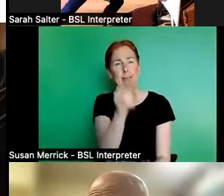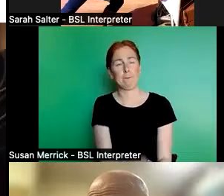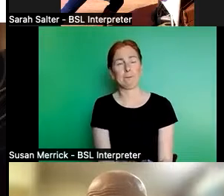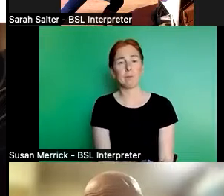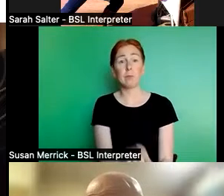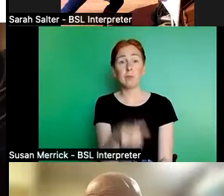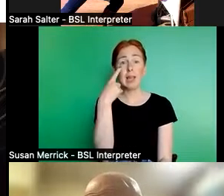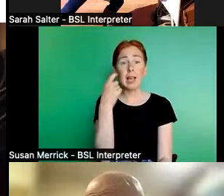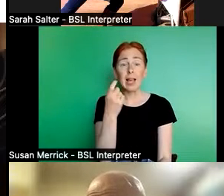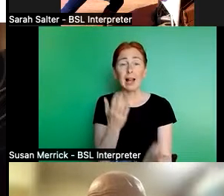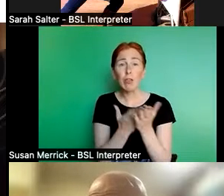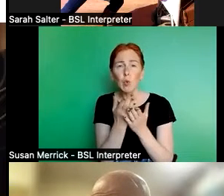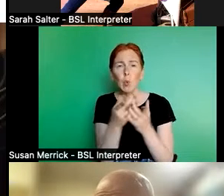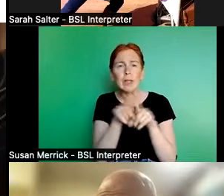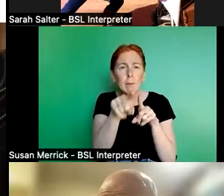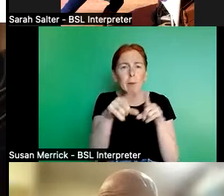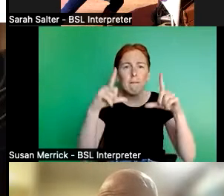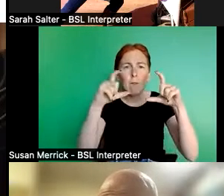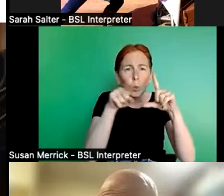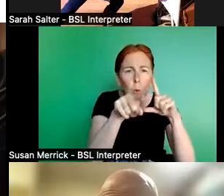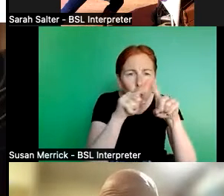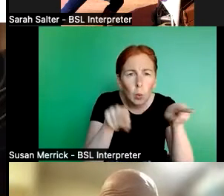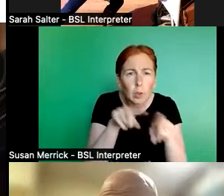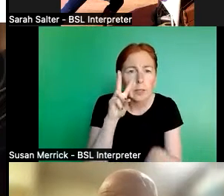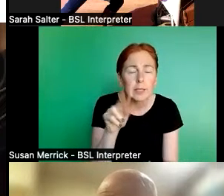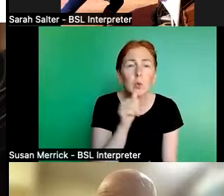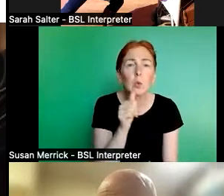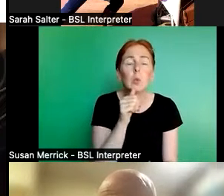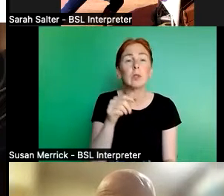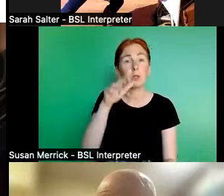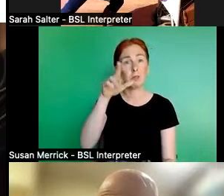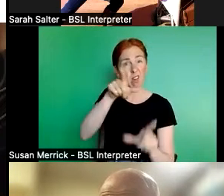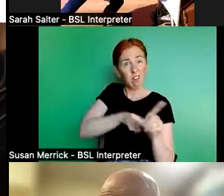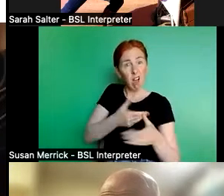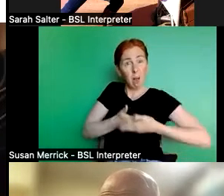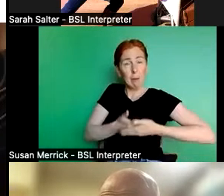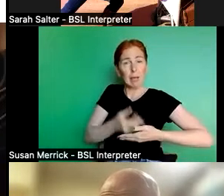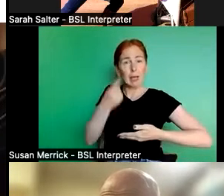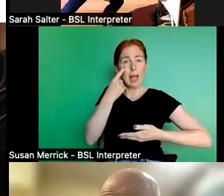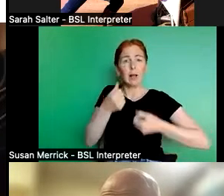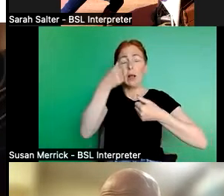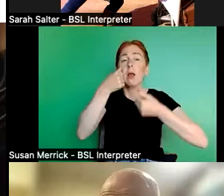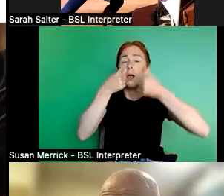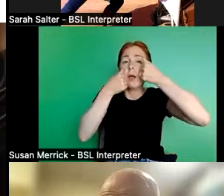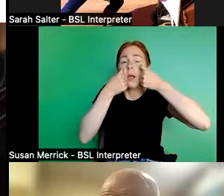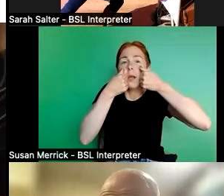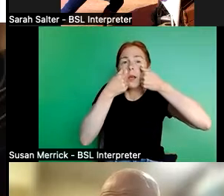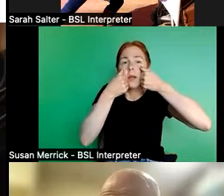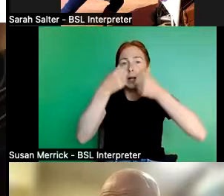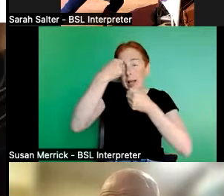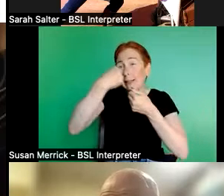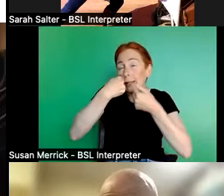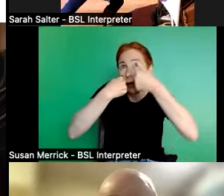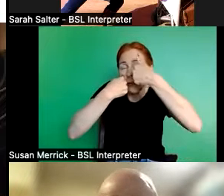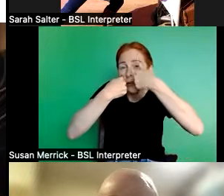in adults, we would tend to use gold wire, very, very fine gold wire, which is attached to little